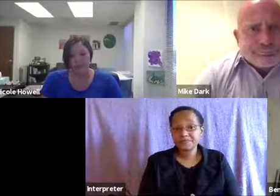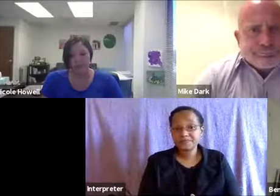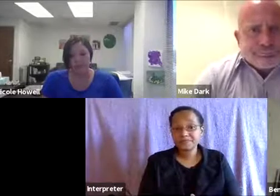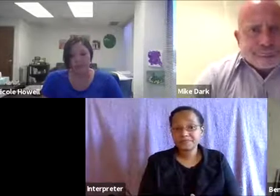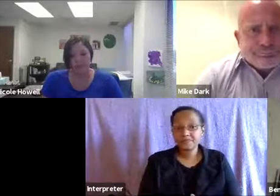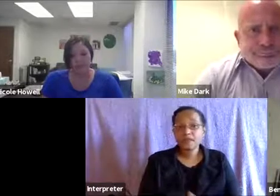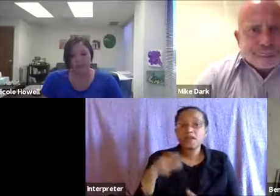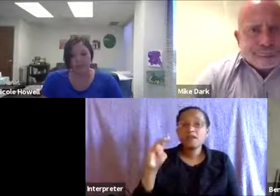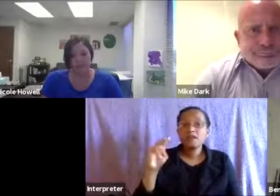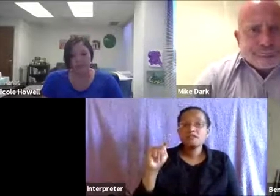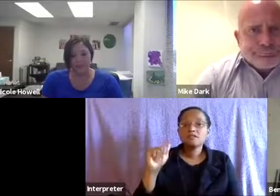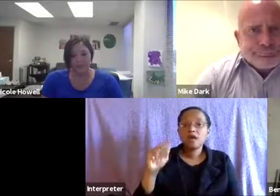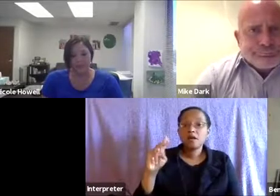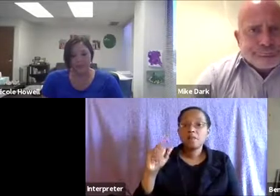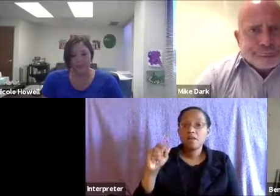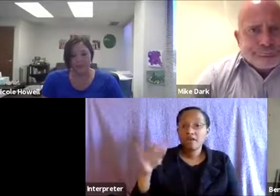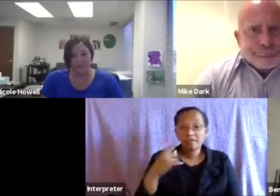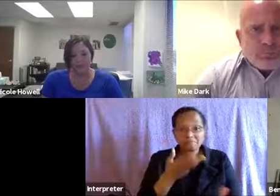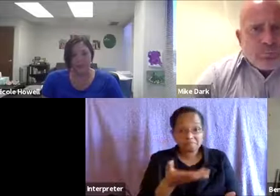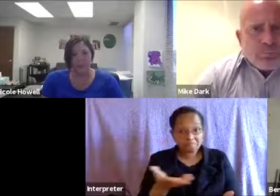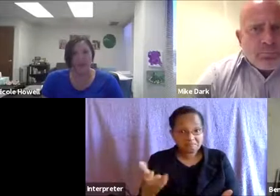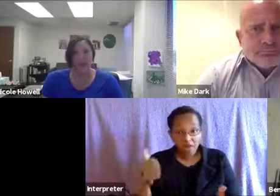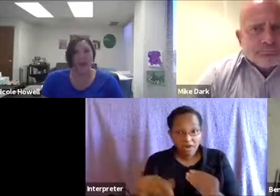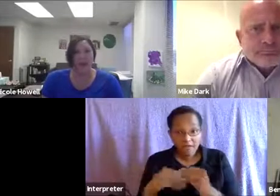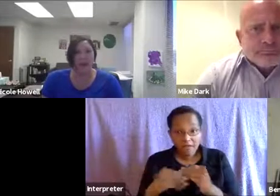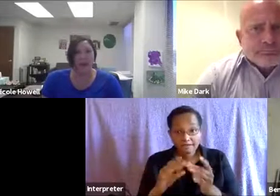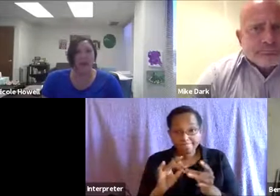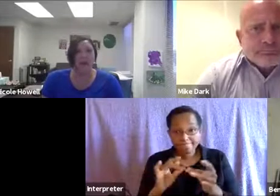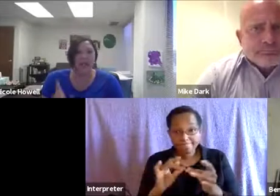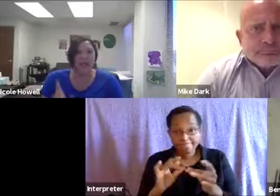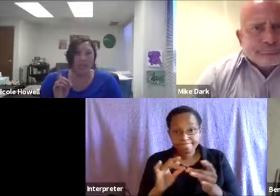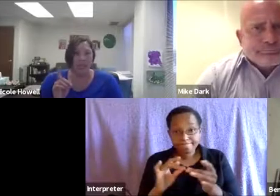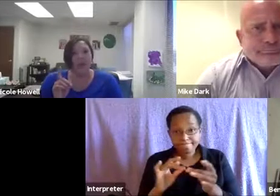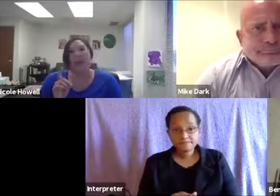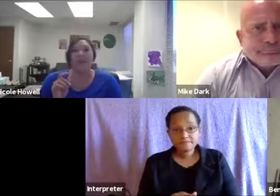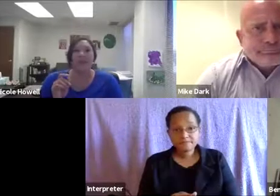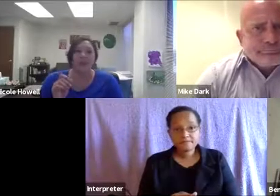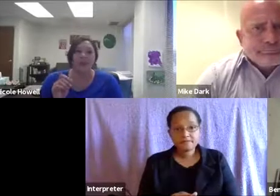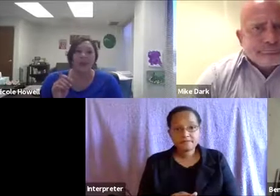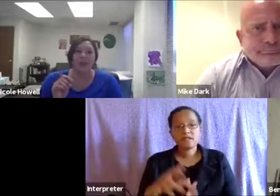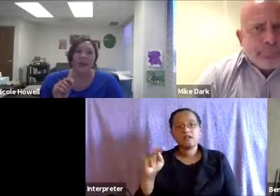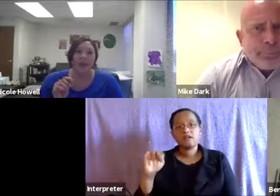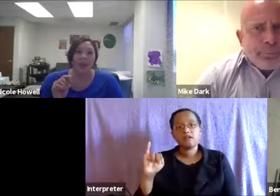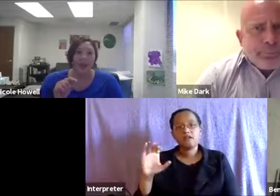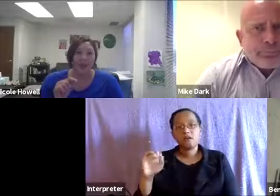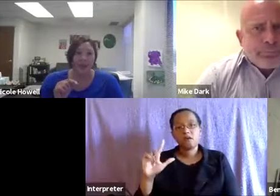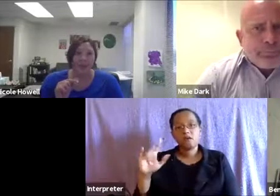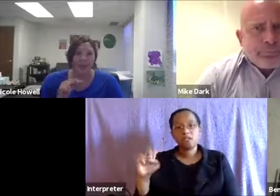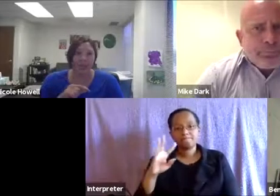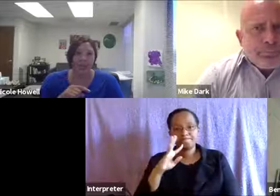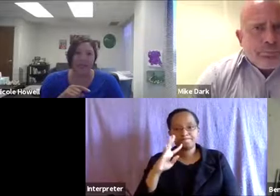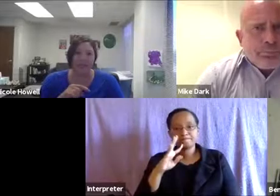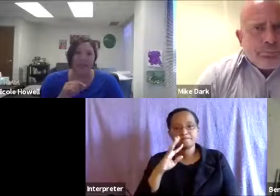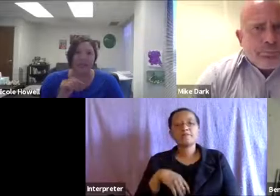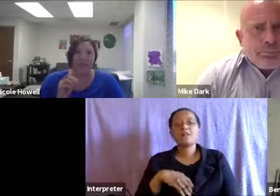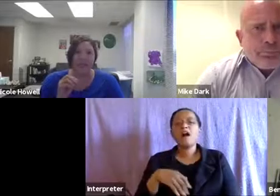historically been efforts to push money into the nursing home industry to improve things like staffing, and there was a specific proposal relating to staffing